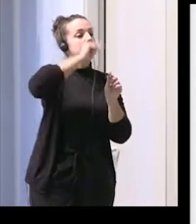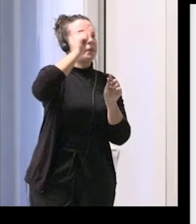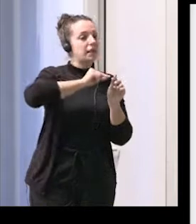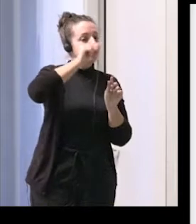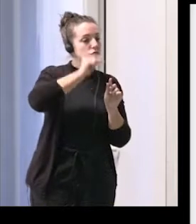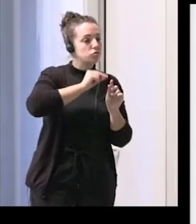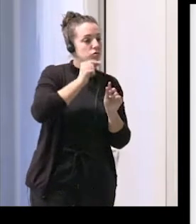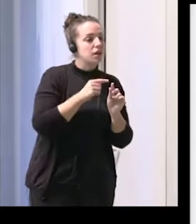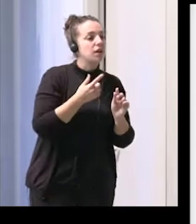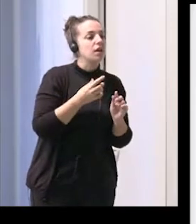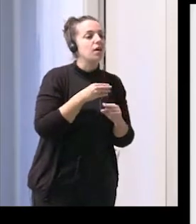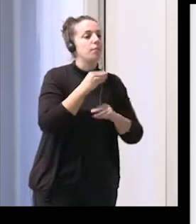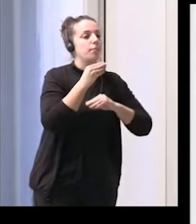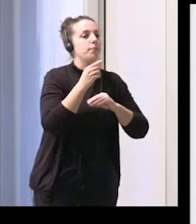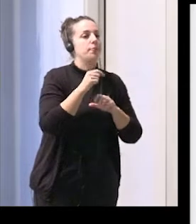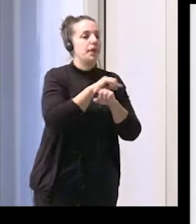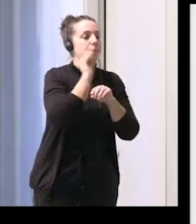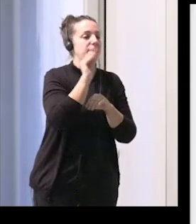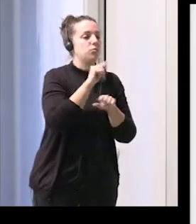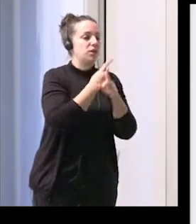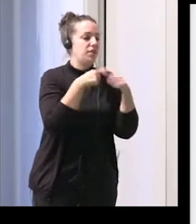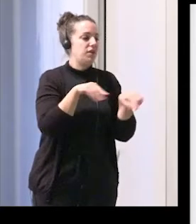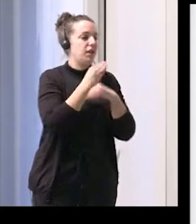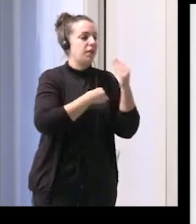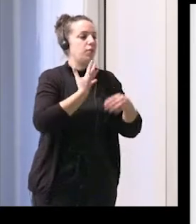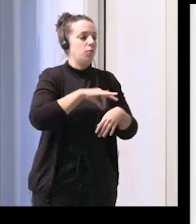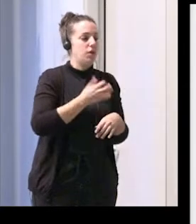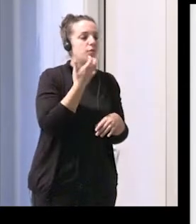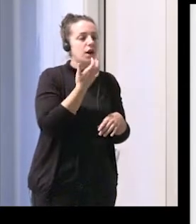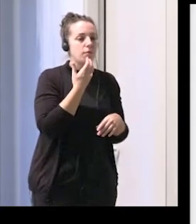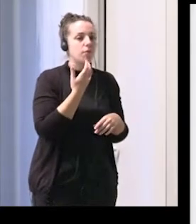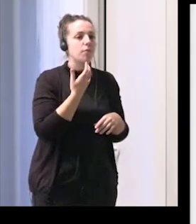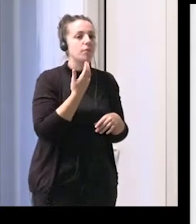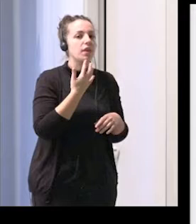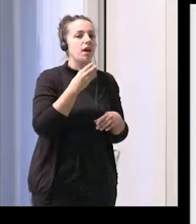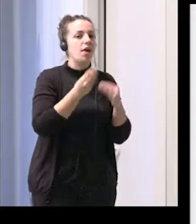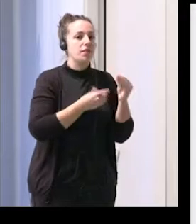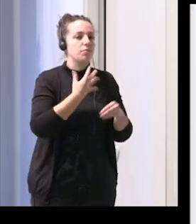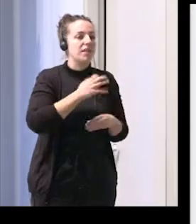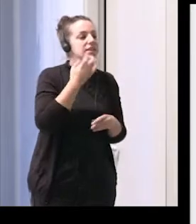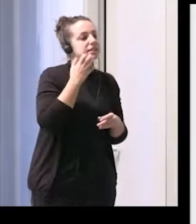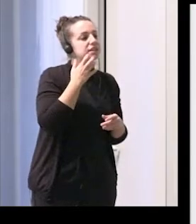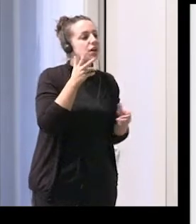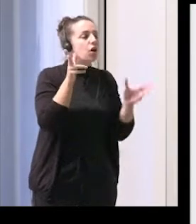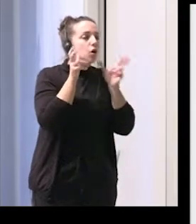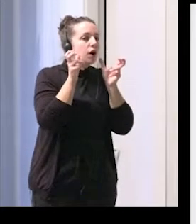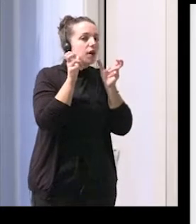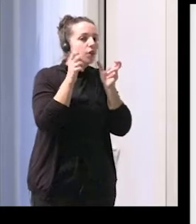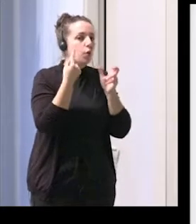different questions. First, we can ask, if we give a sound in one ear or the other